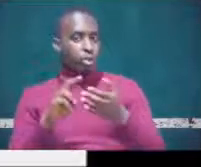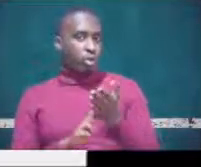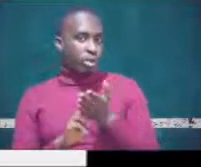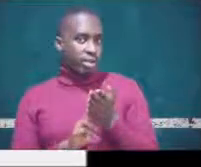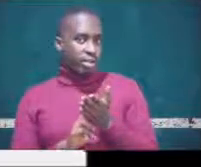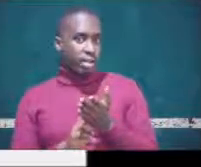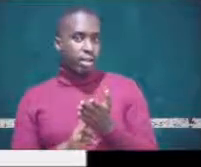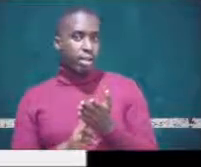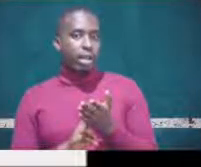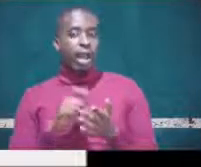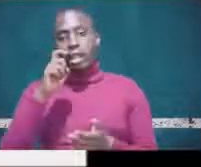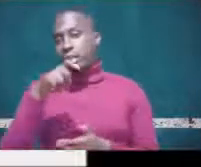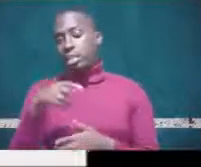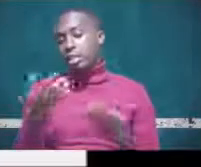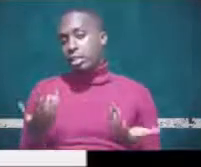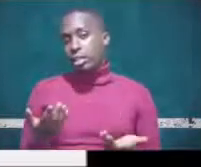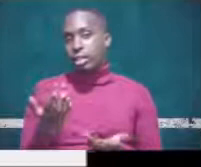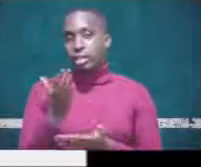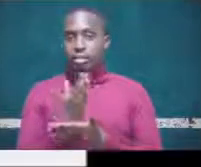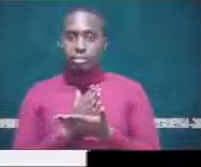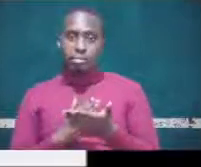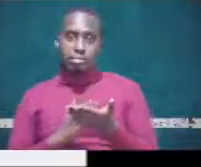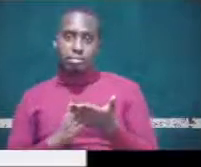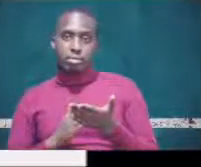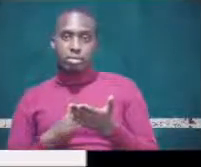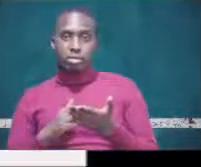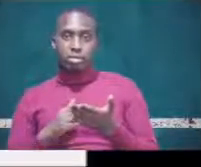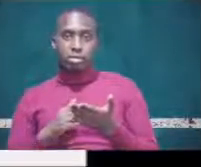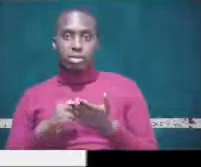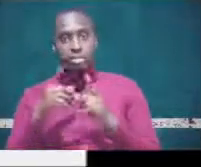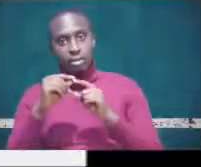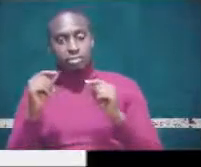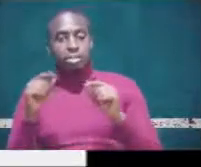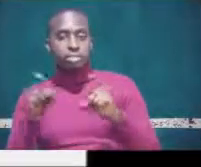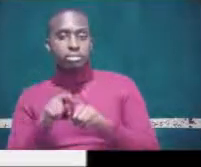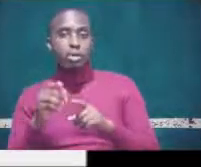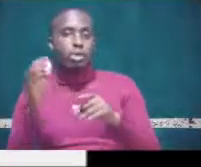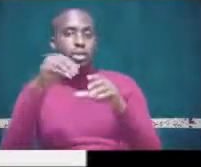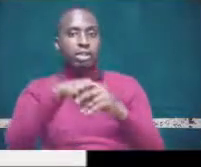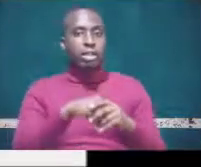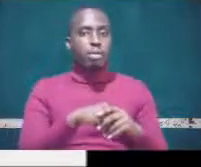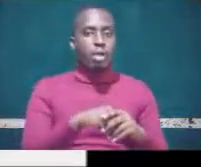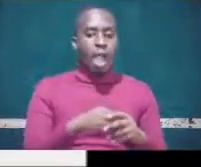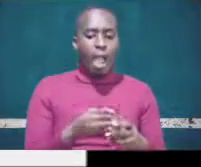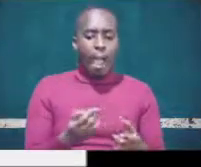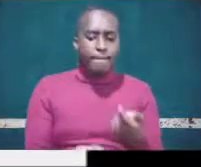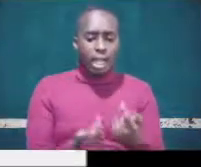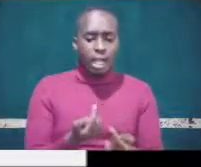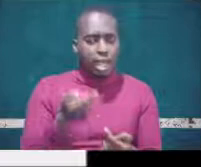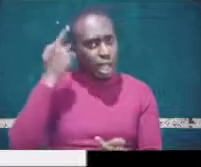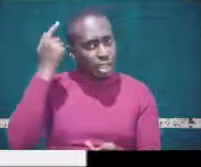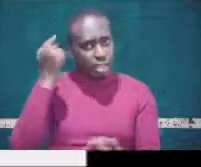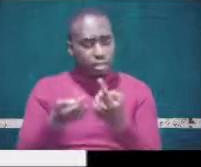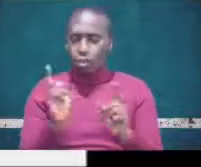he or she needs samsa, so you need to warm it. You will not take it on a charcoal stove, no. You just put it